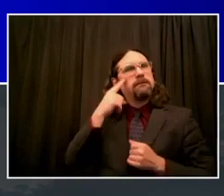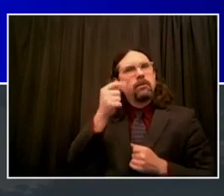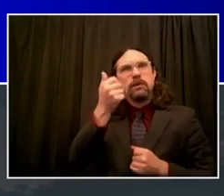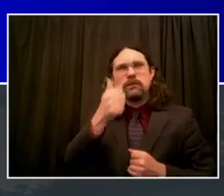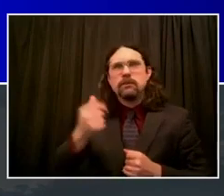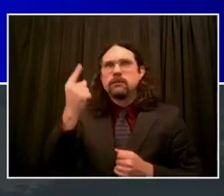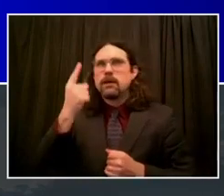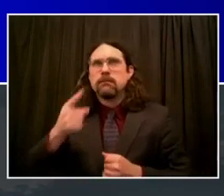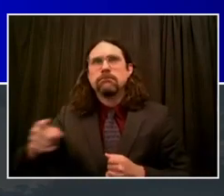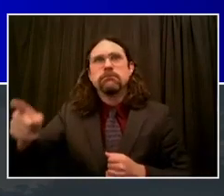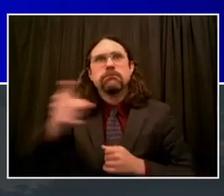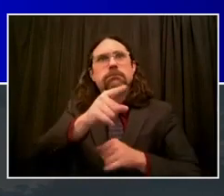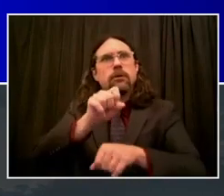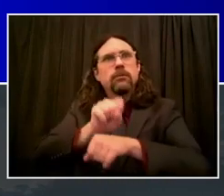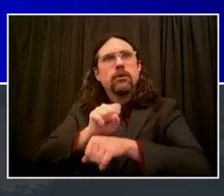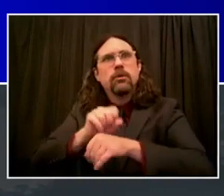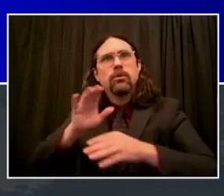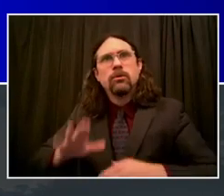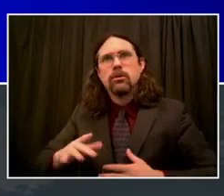their rights.